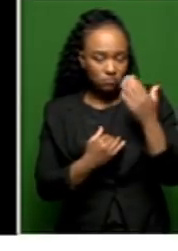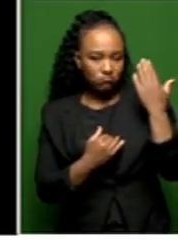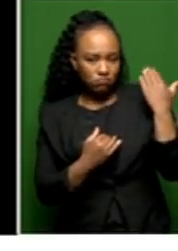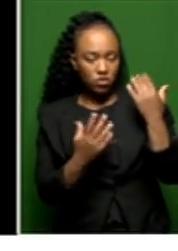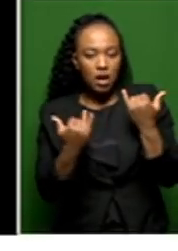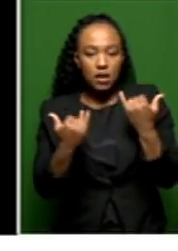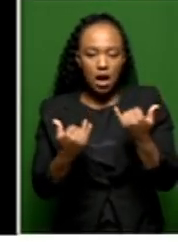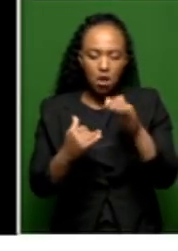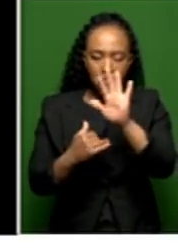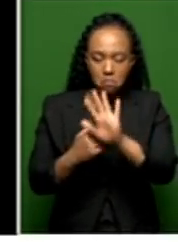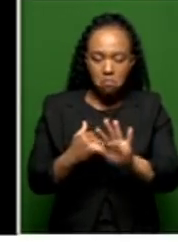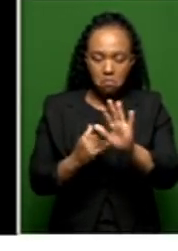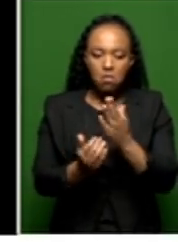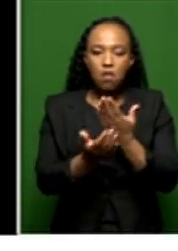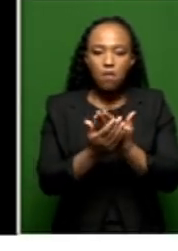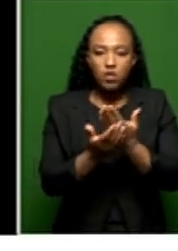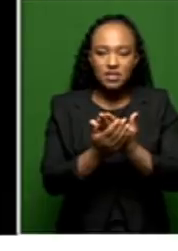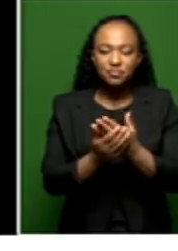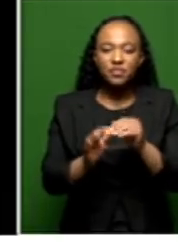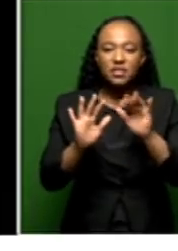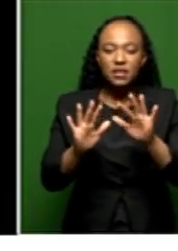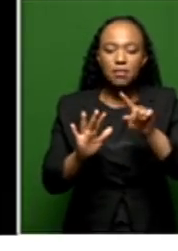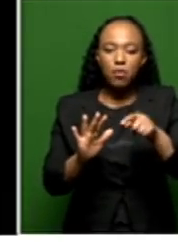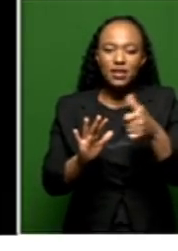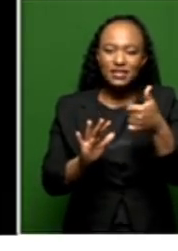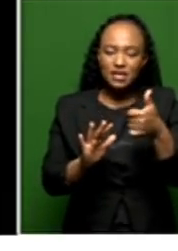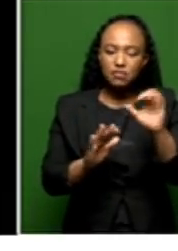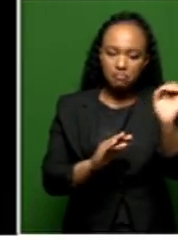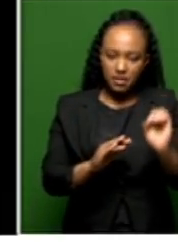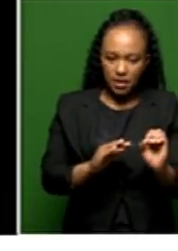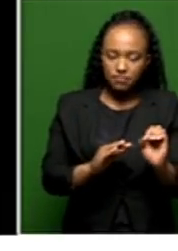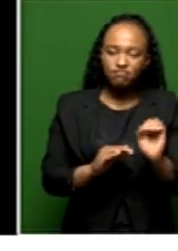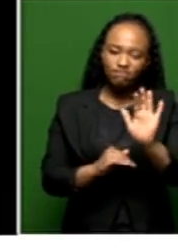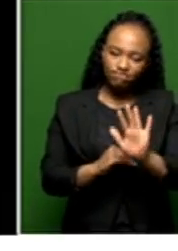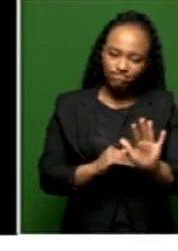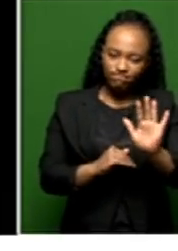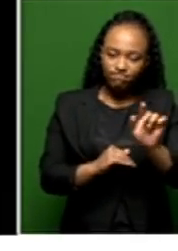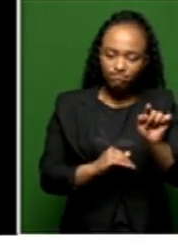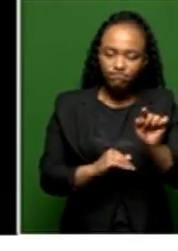what we are predicting they will end up with around 10.6%.